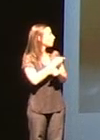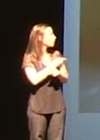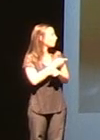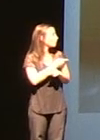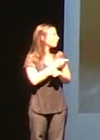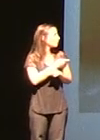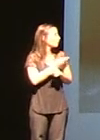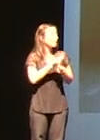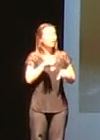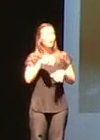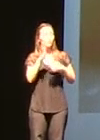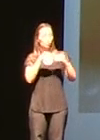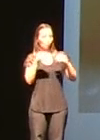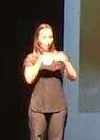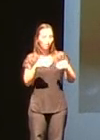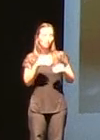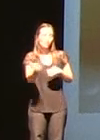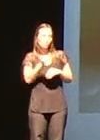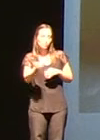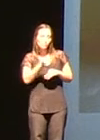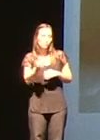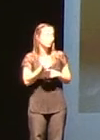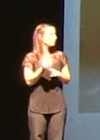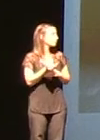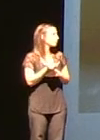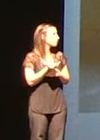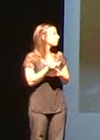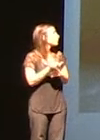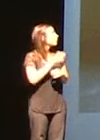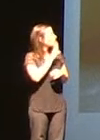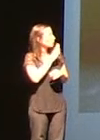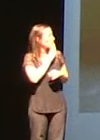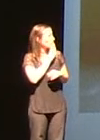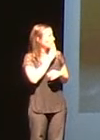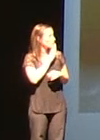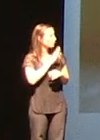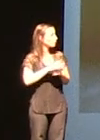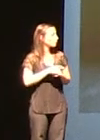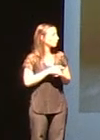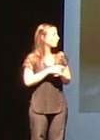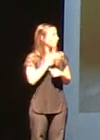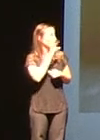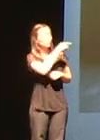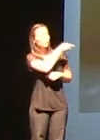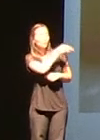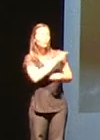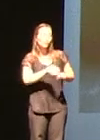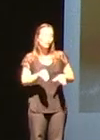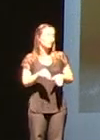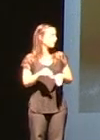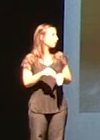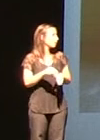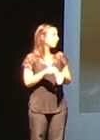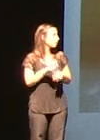from Romania who's sitting in the corner of institution and was there for the 6 hours of our visit. And in Serbia, there's a young child whose bones